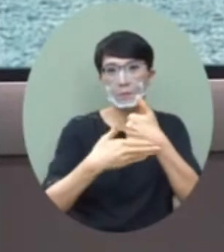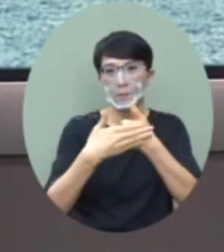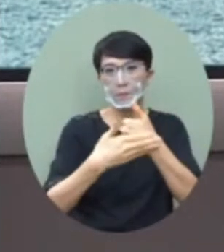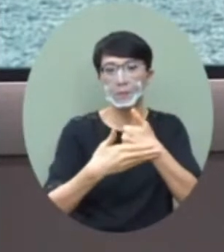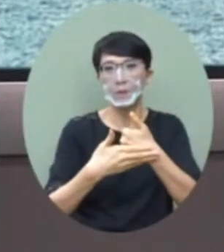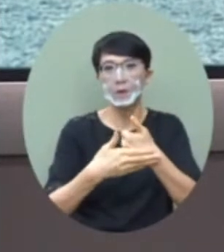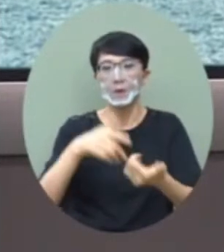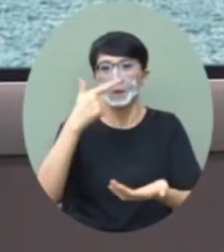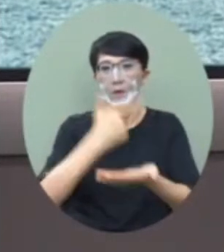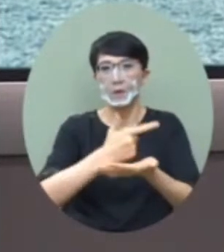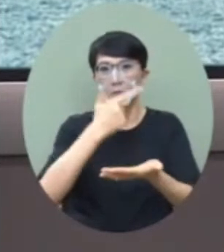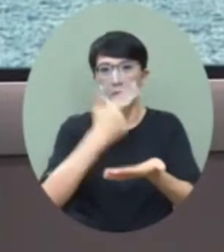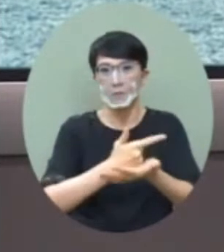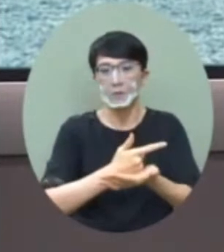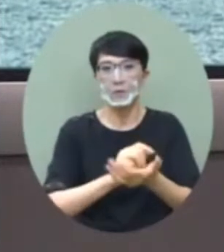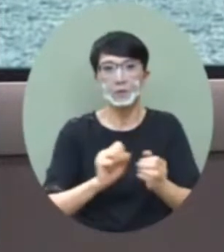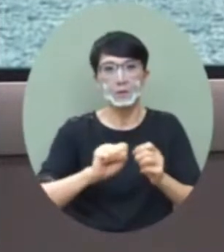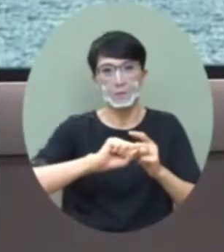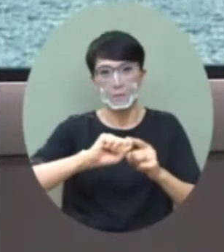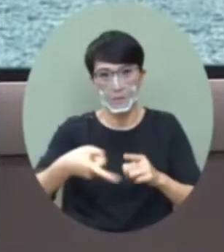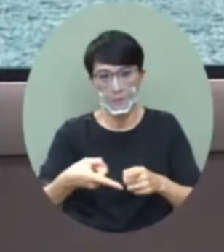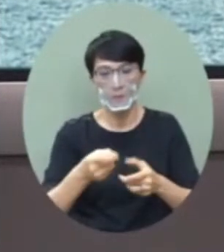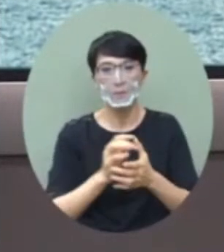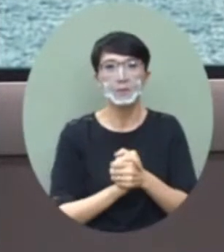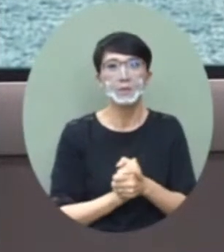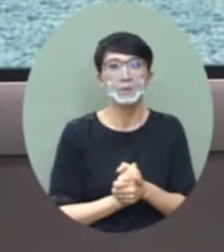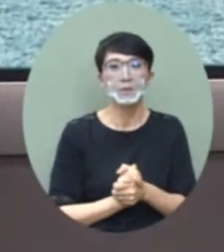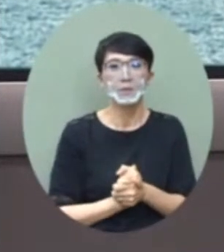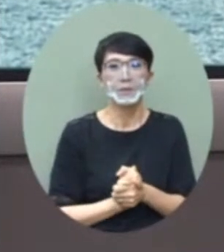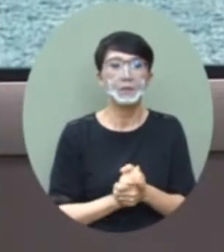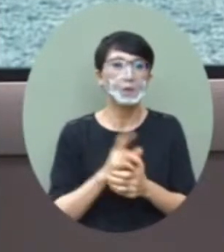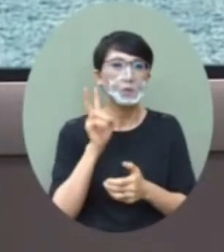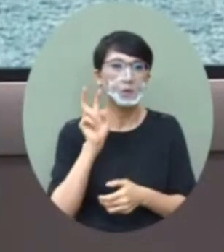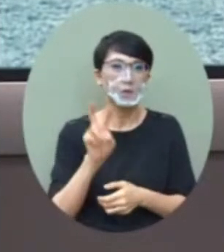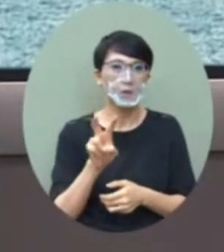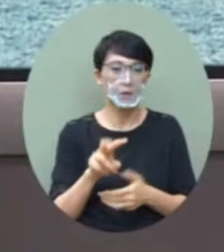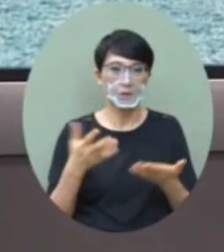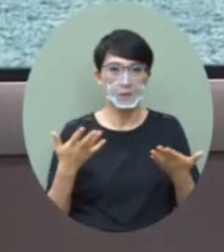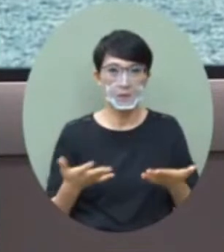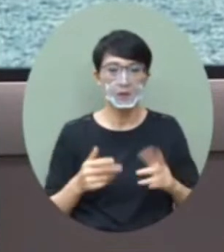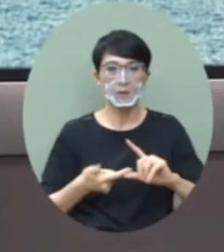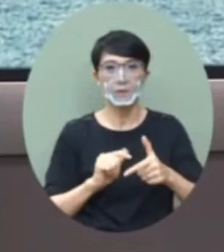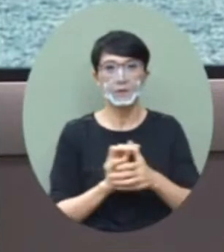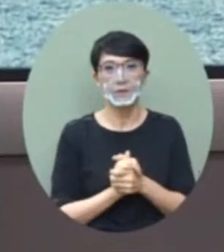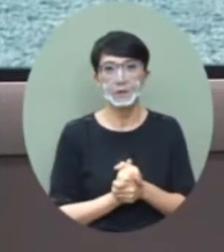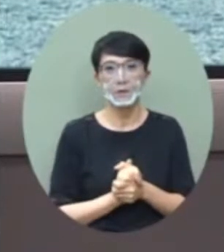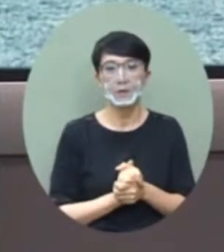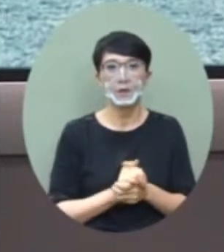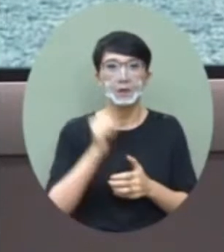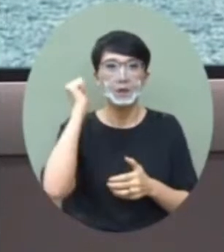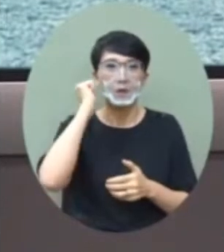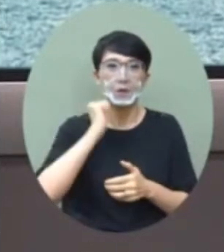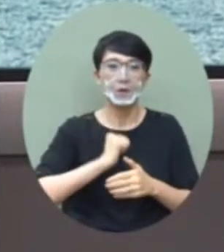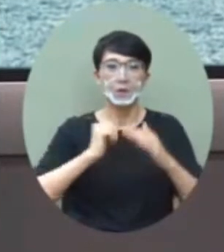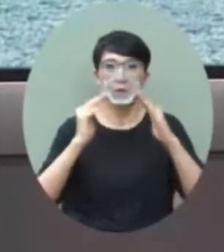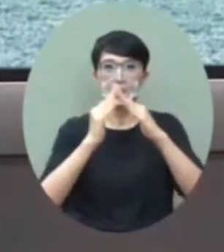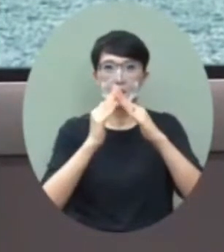after a patient recovered, we recommended the first dose after 4 weeks.